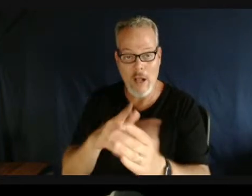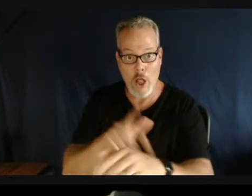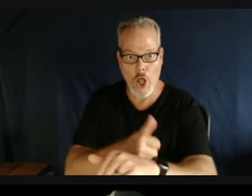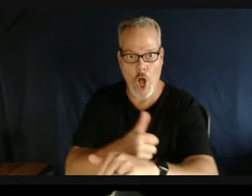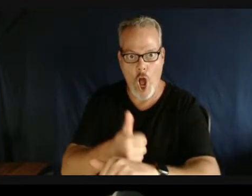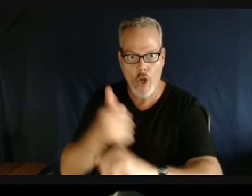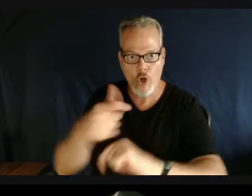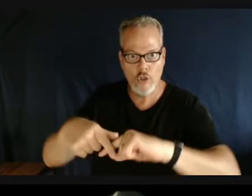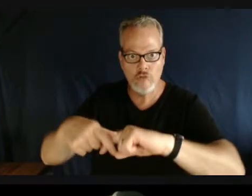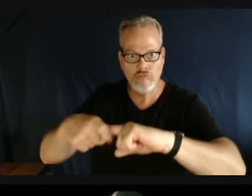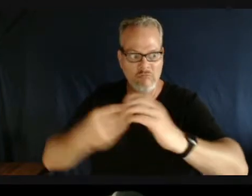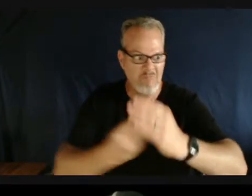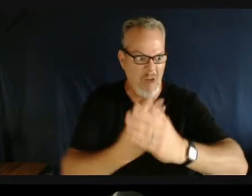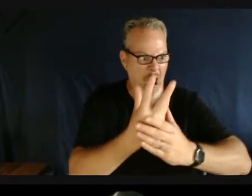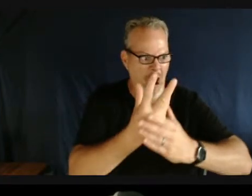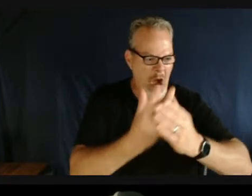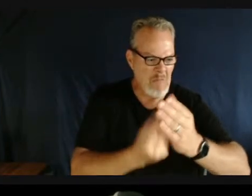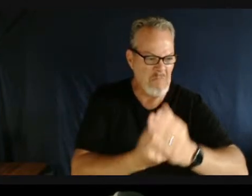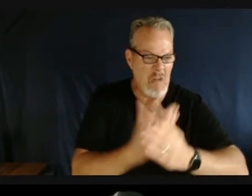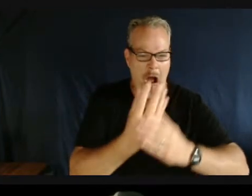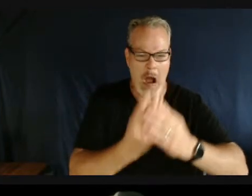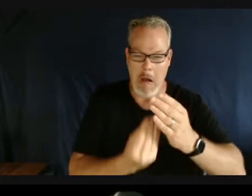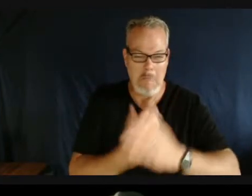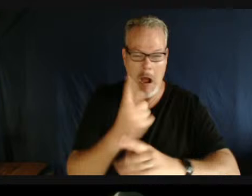longer and longer until eventually it